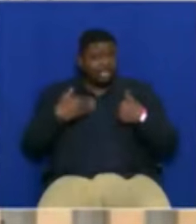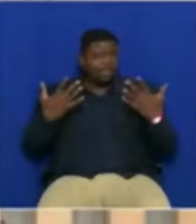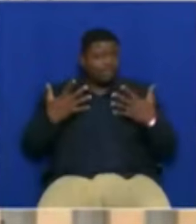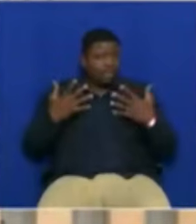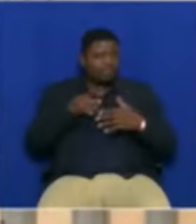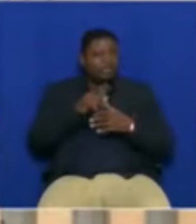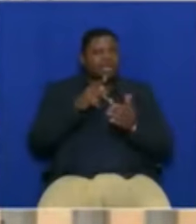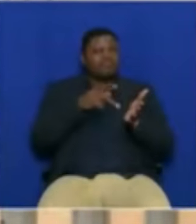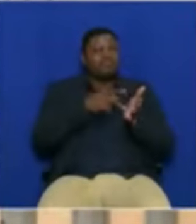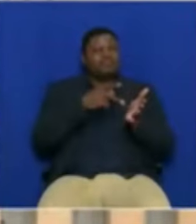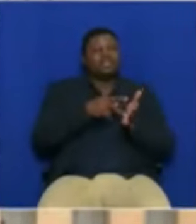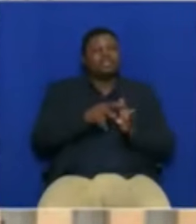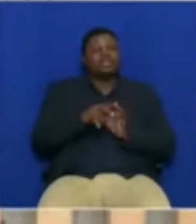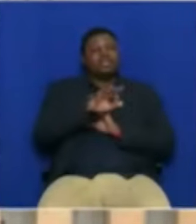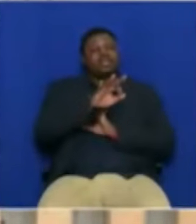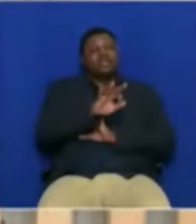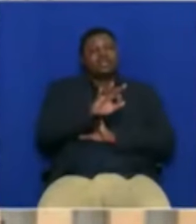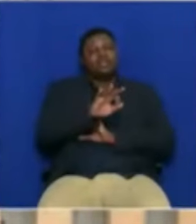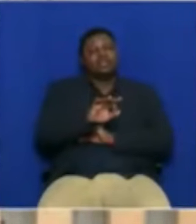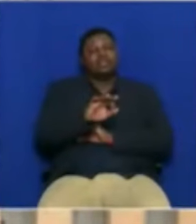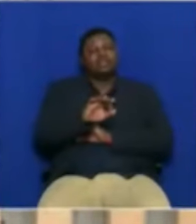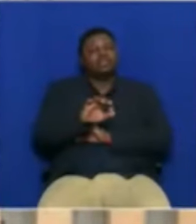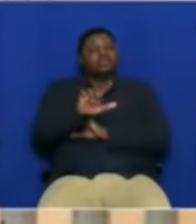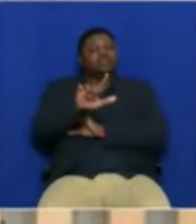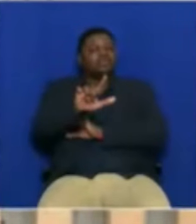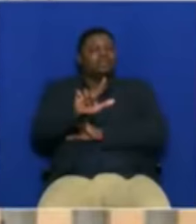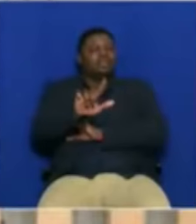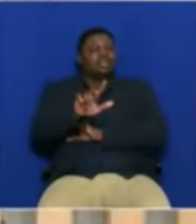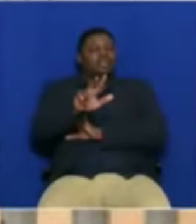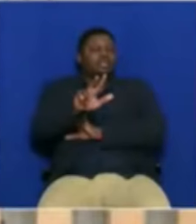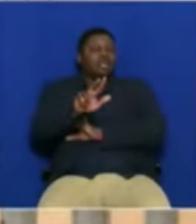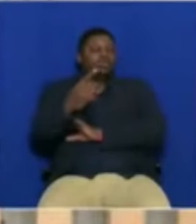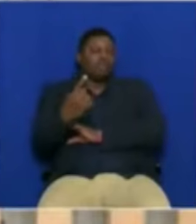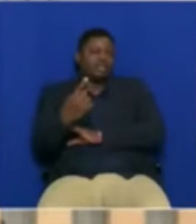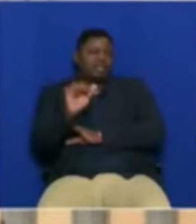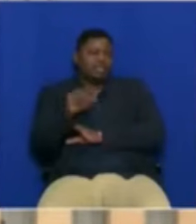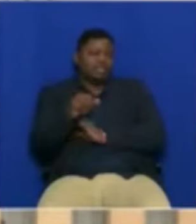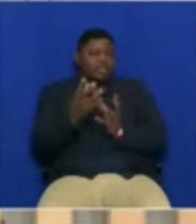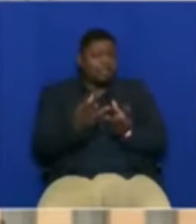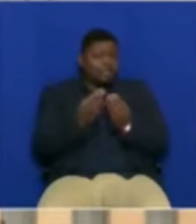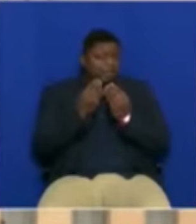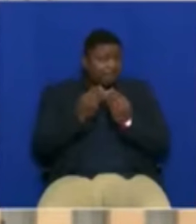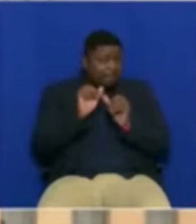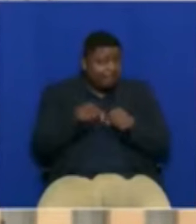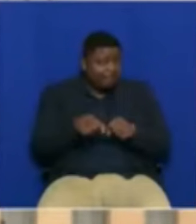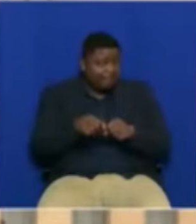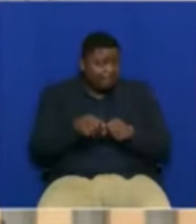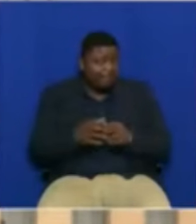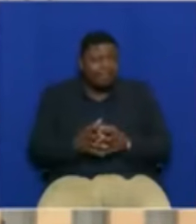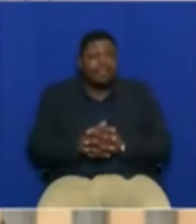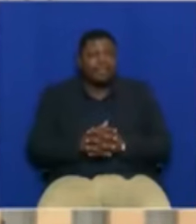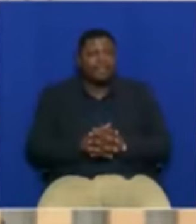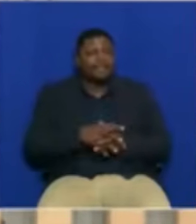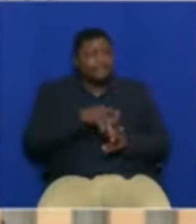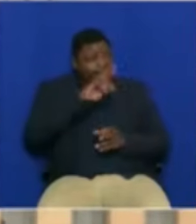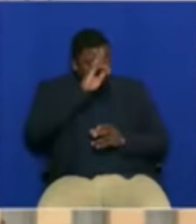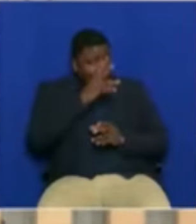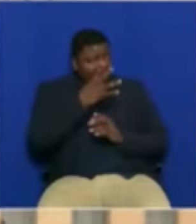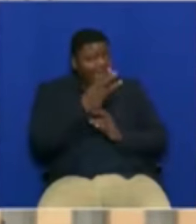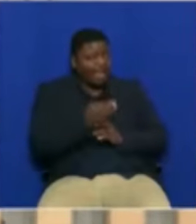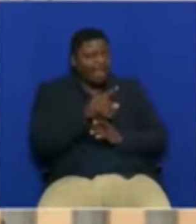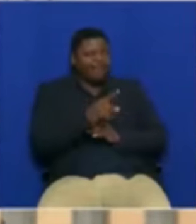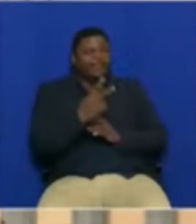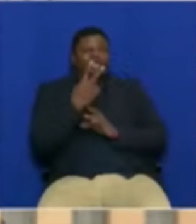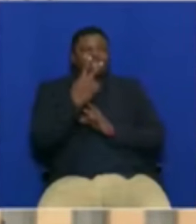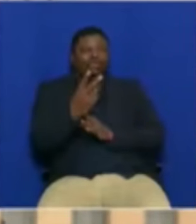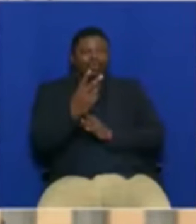dealt with it yesterday. It's got the cover page, 2 pages. The actual statement starts